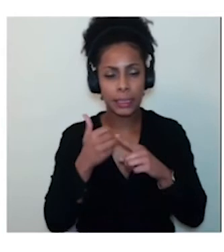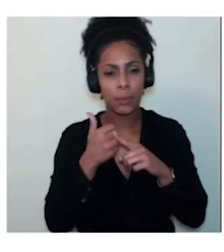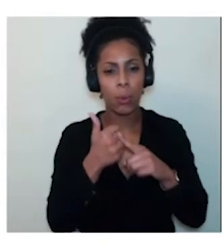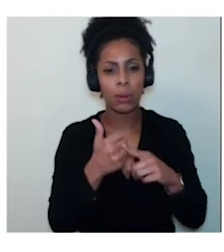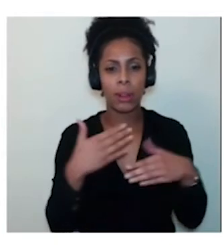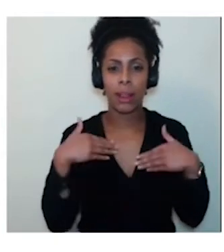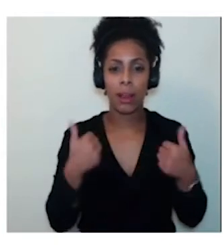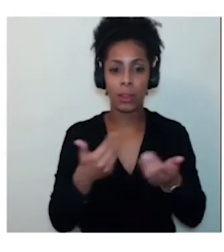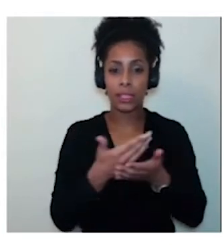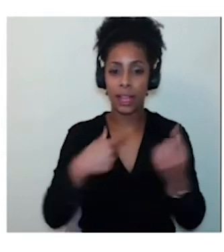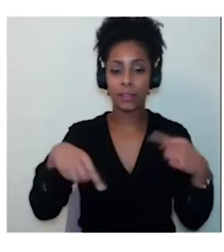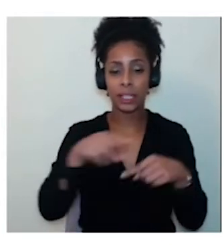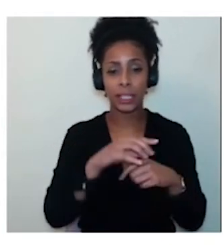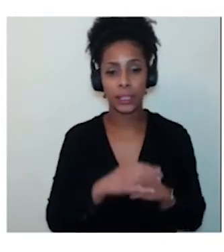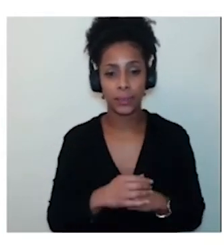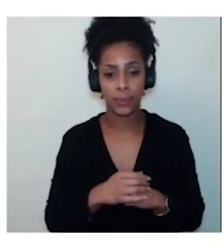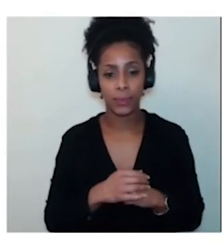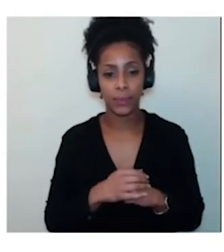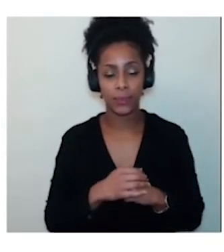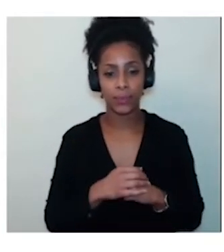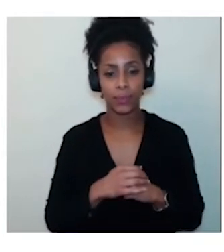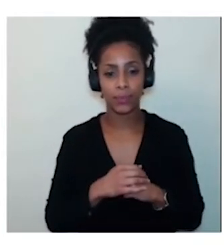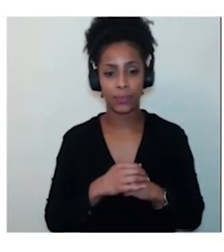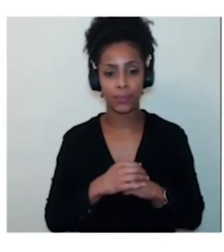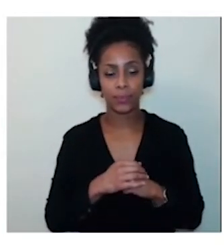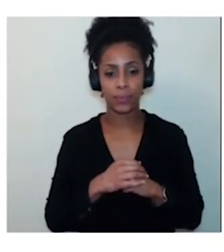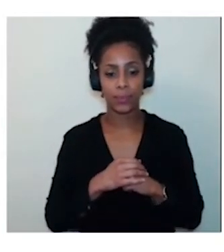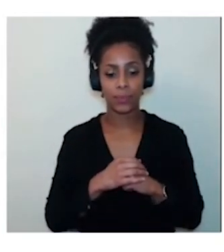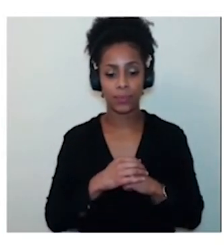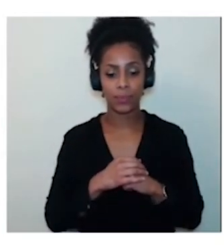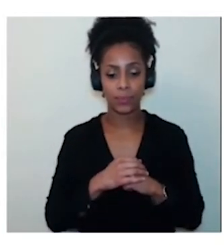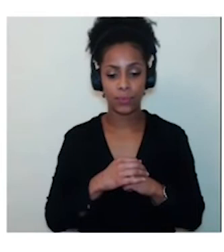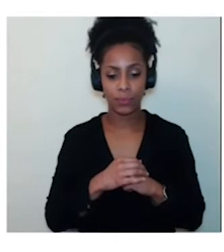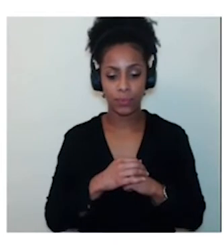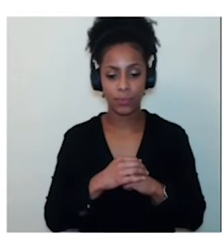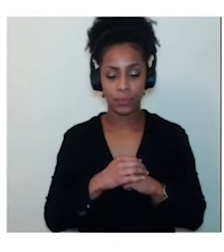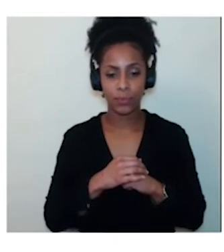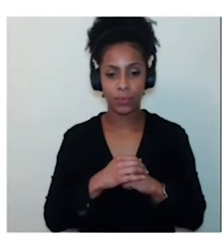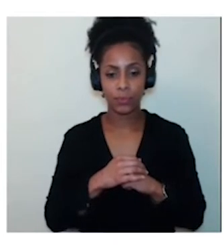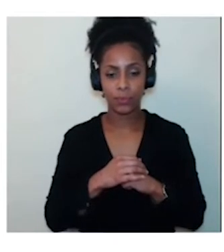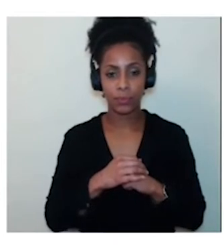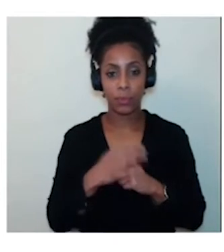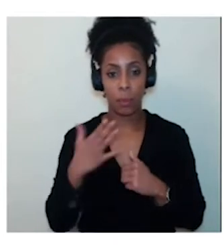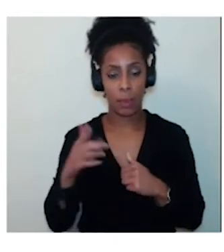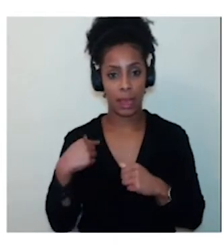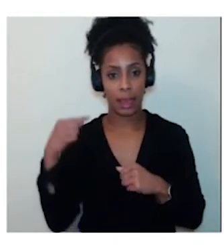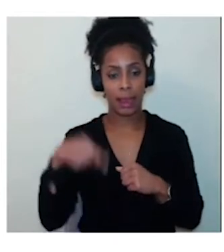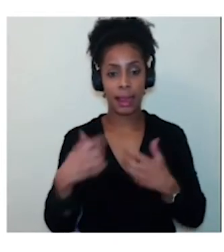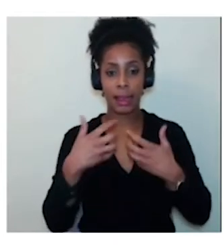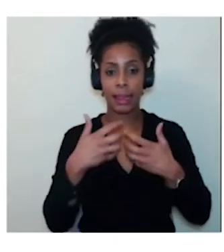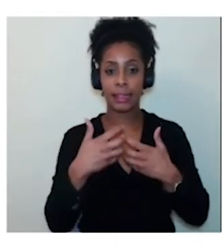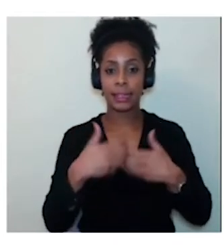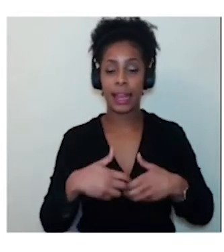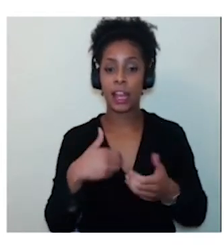Following the passionate introduction from Caroline Casey at TechShare Pro 2019, Sony joined